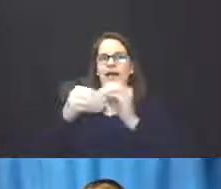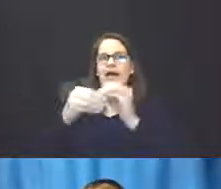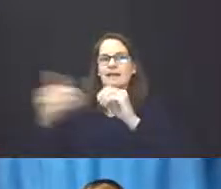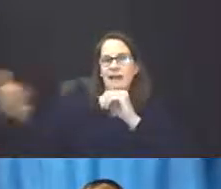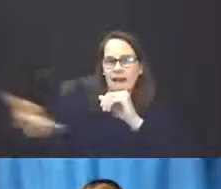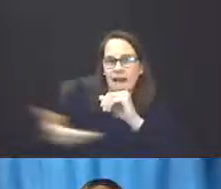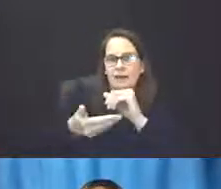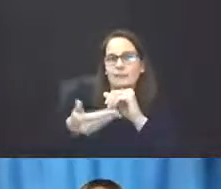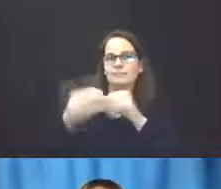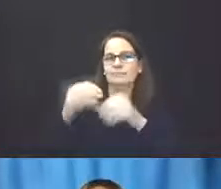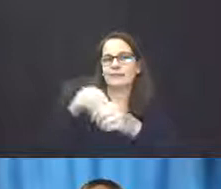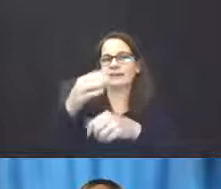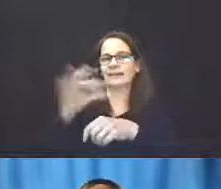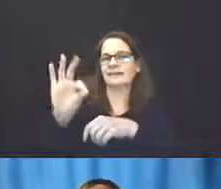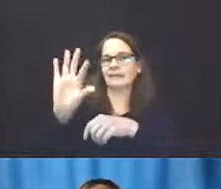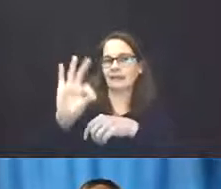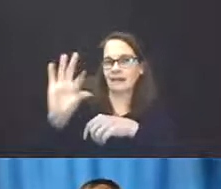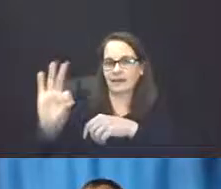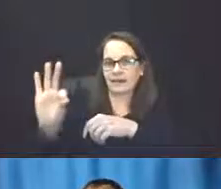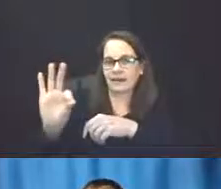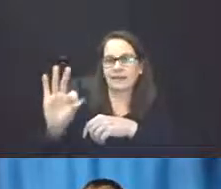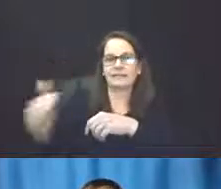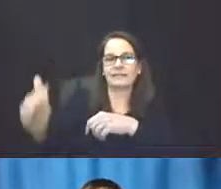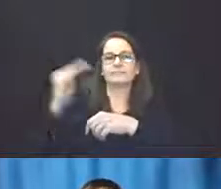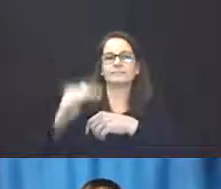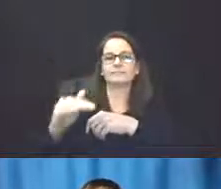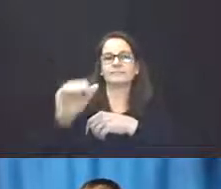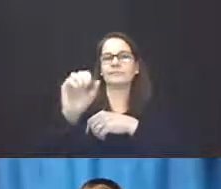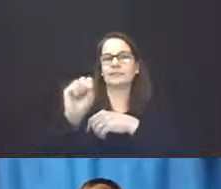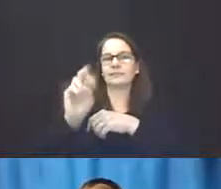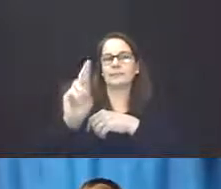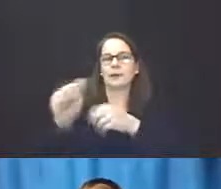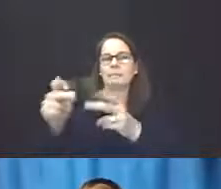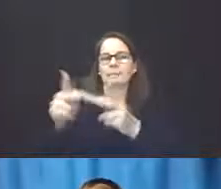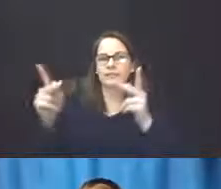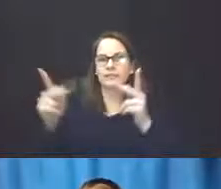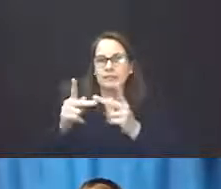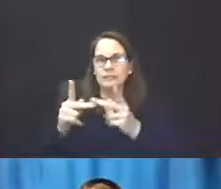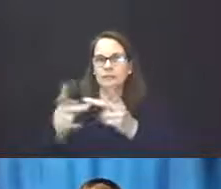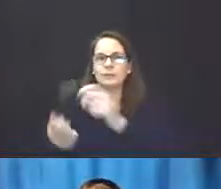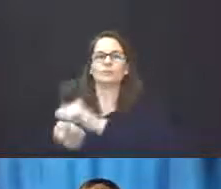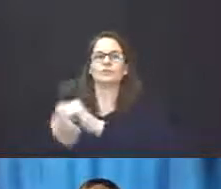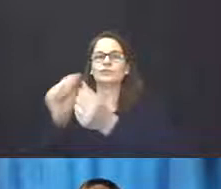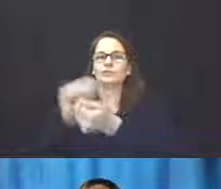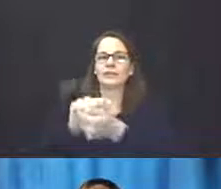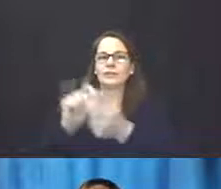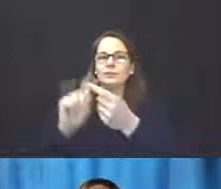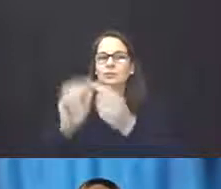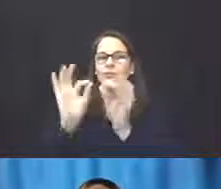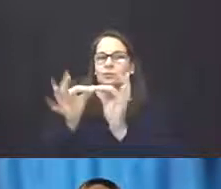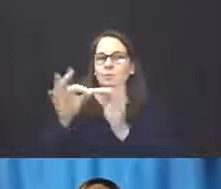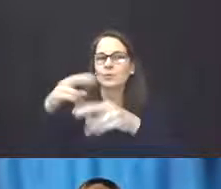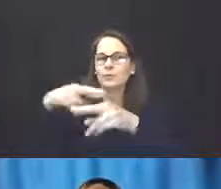the executive director was added and hired in 99. And the SRA position